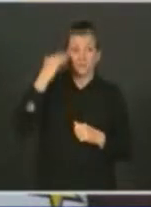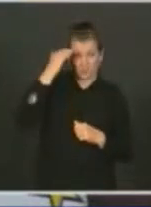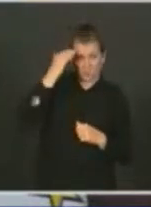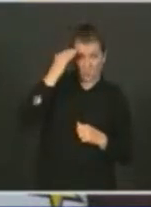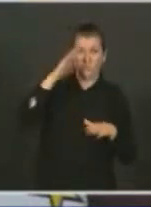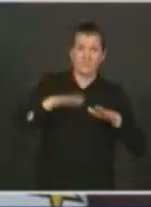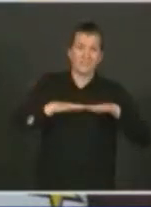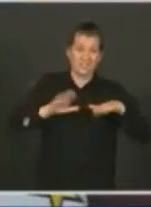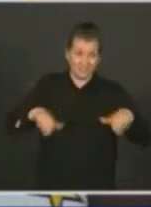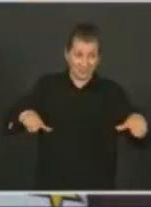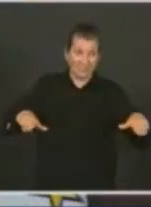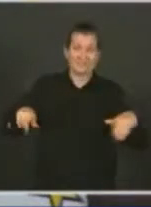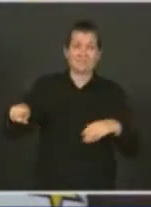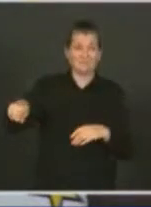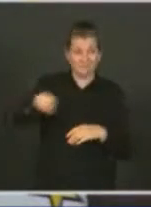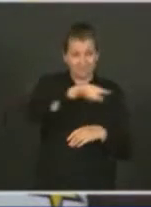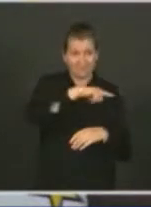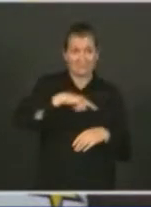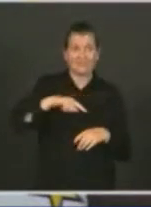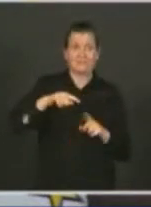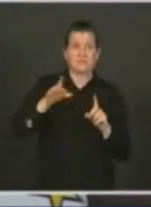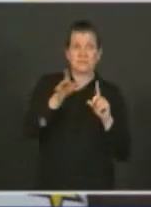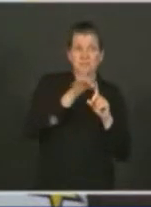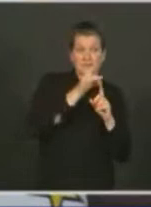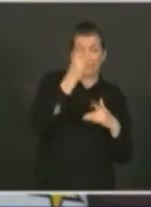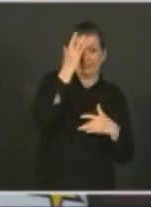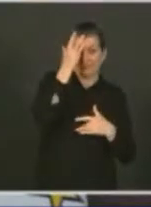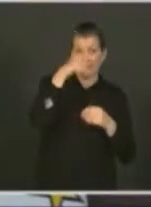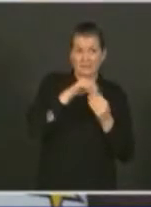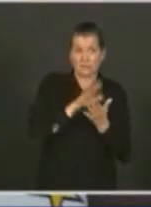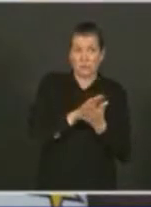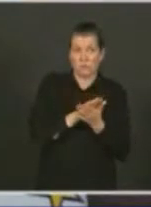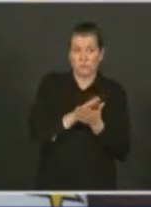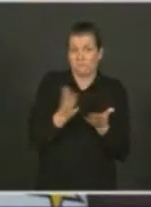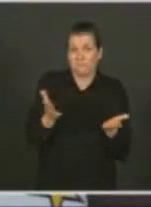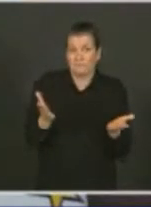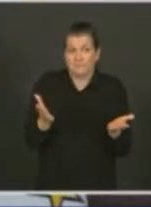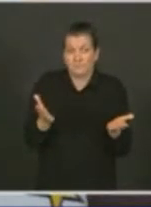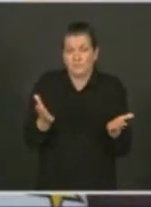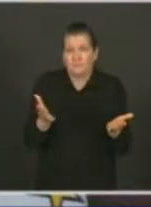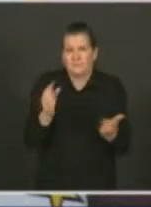the risk for children of getting severely ill is so much lower.